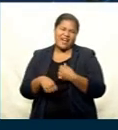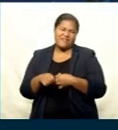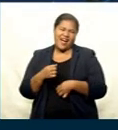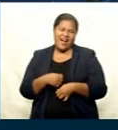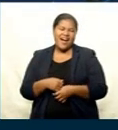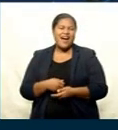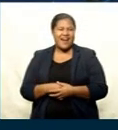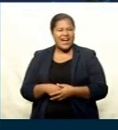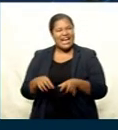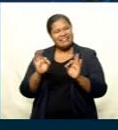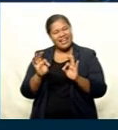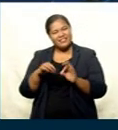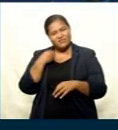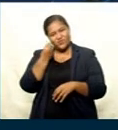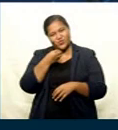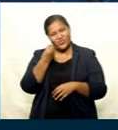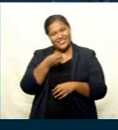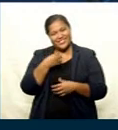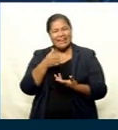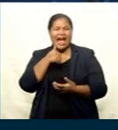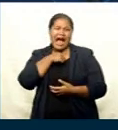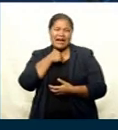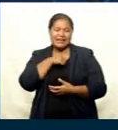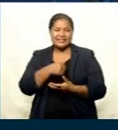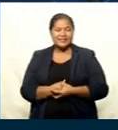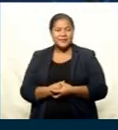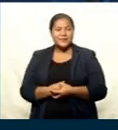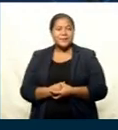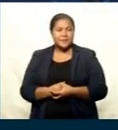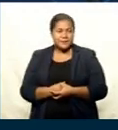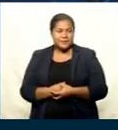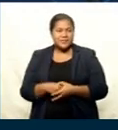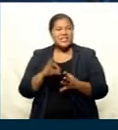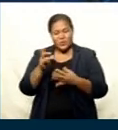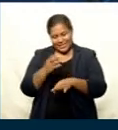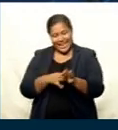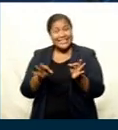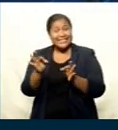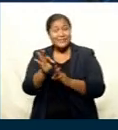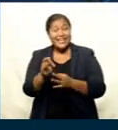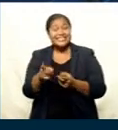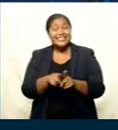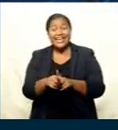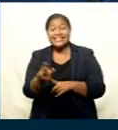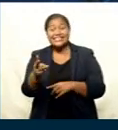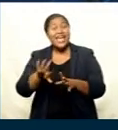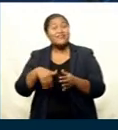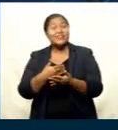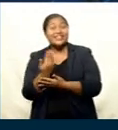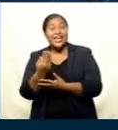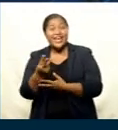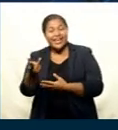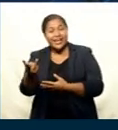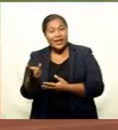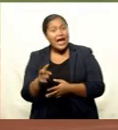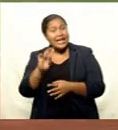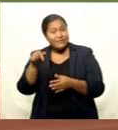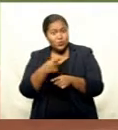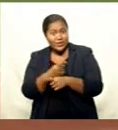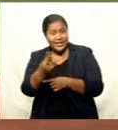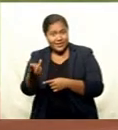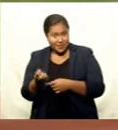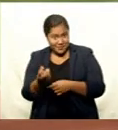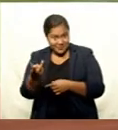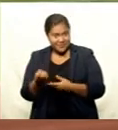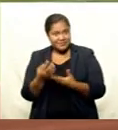sleeping hungry. It will go as a substitute to the weekly money we were supposed to give to the